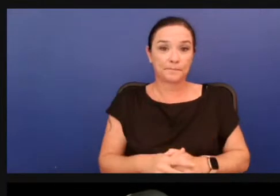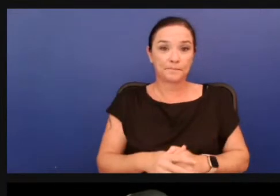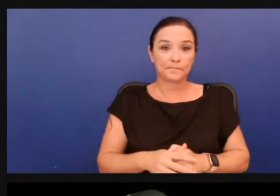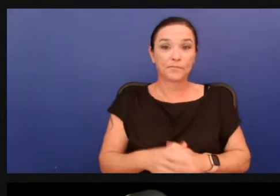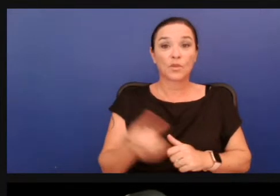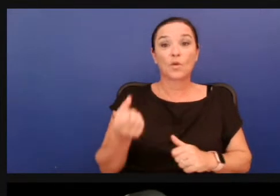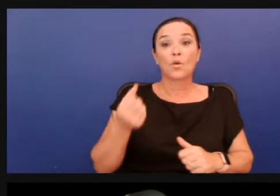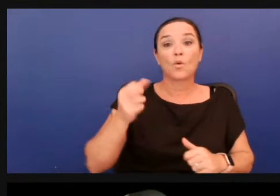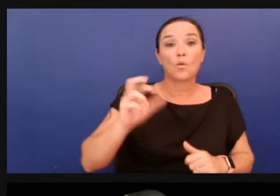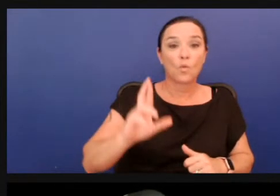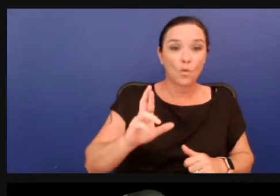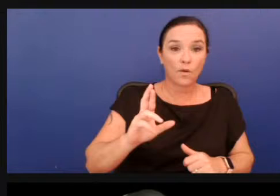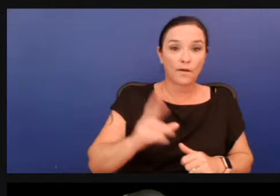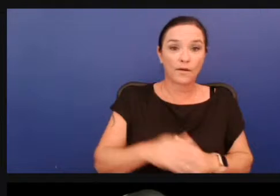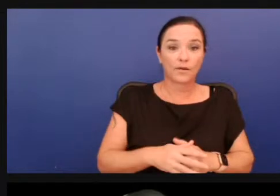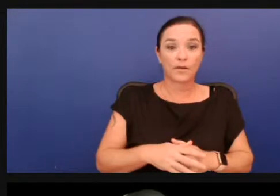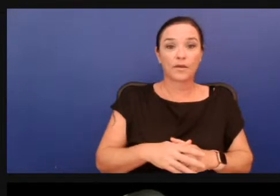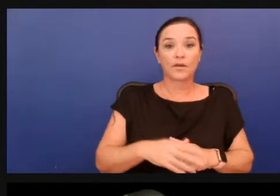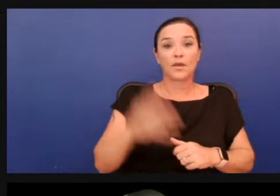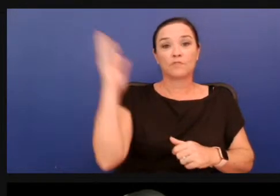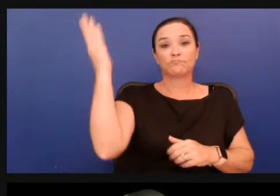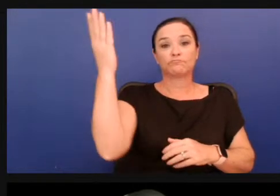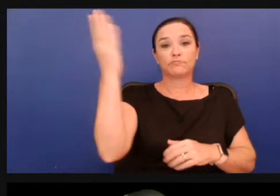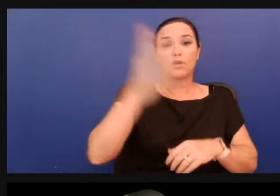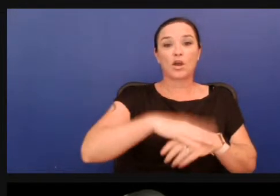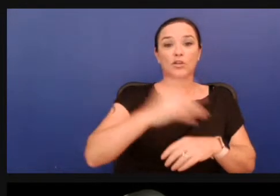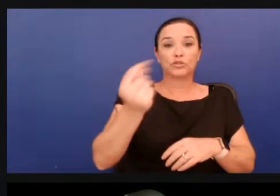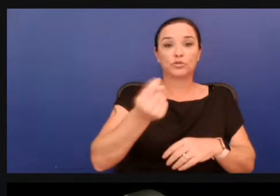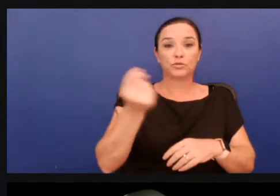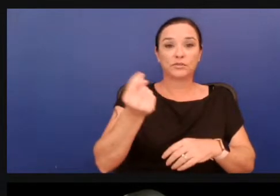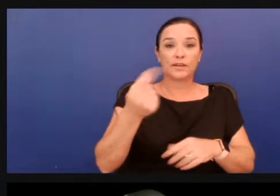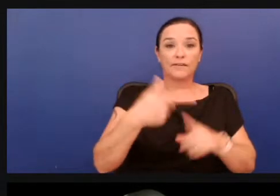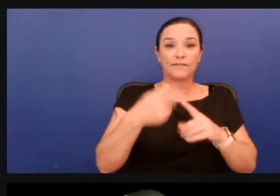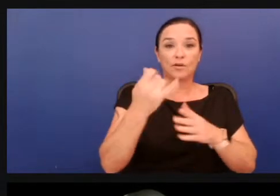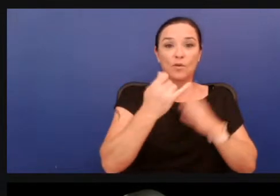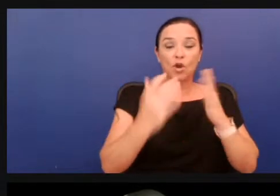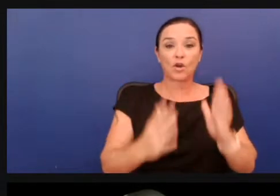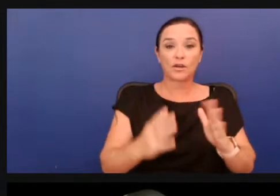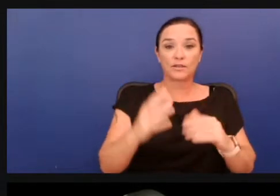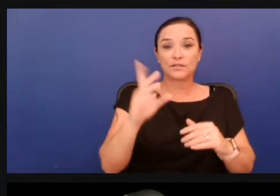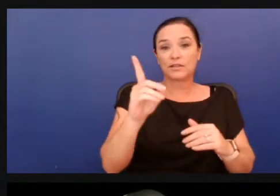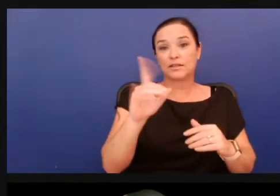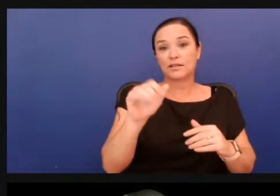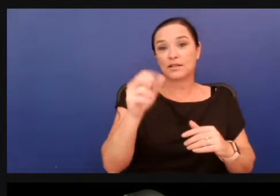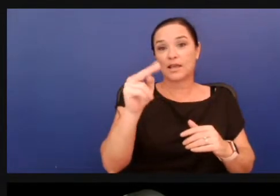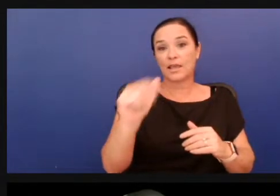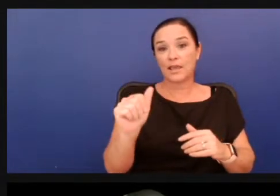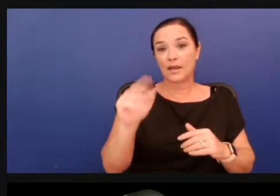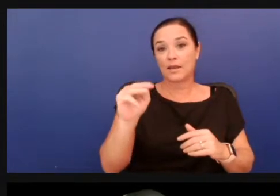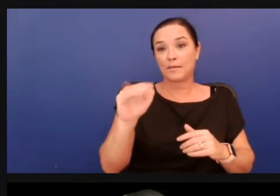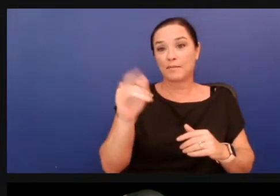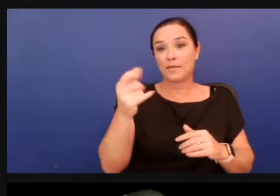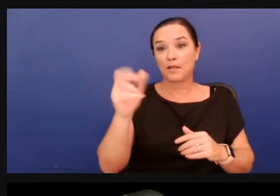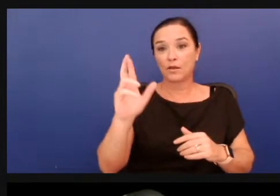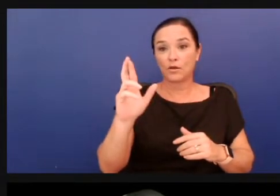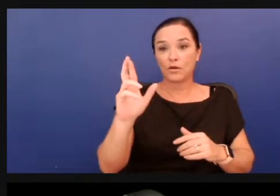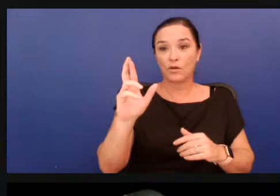or a talk on Tuesday, also by artist Diana Miller, on her,